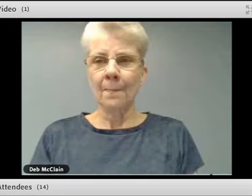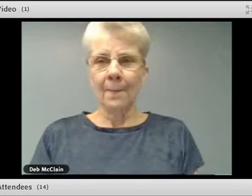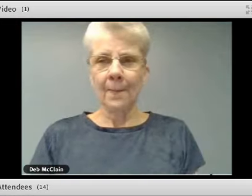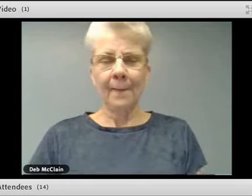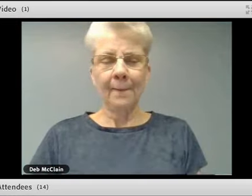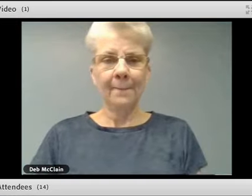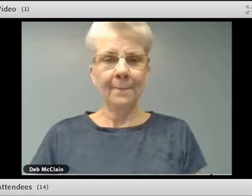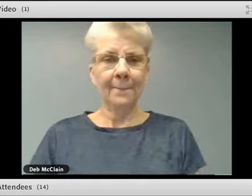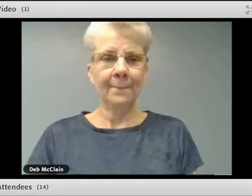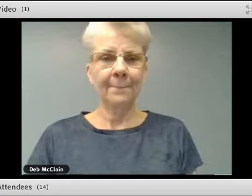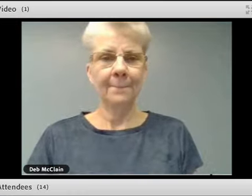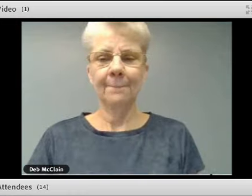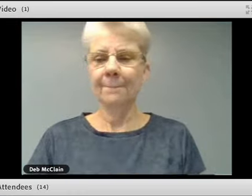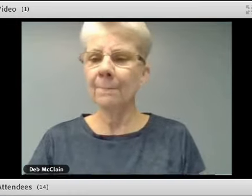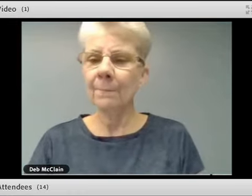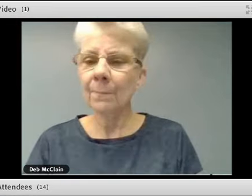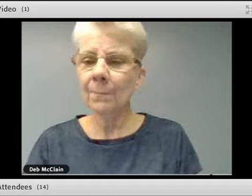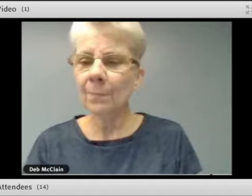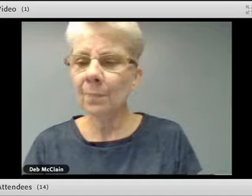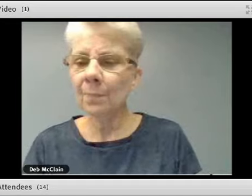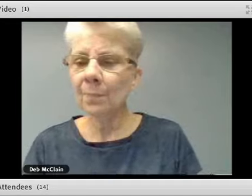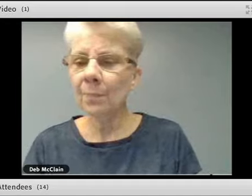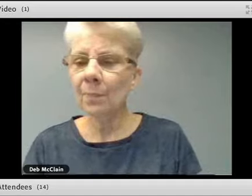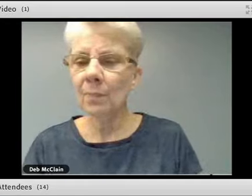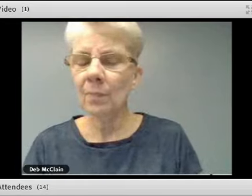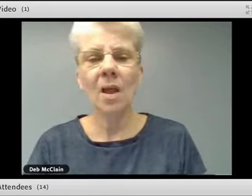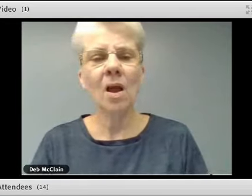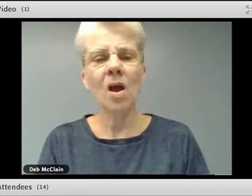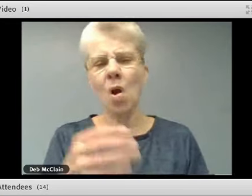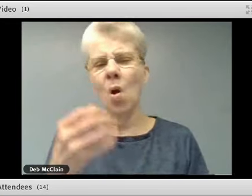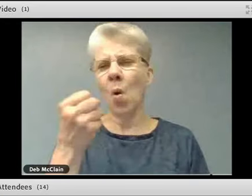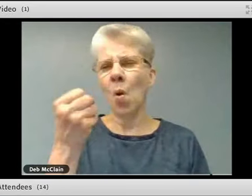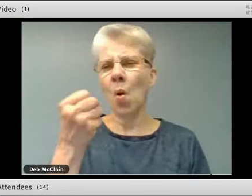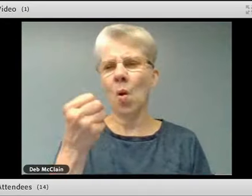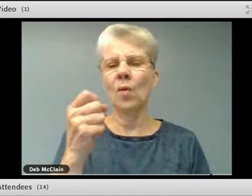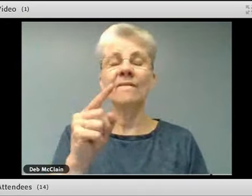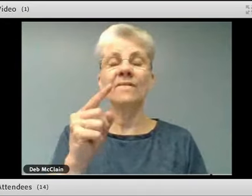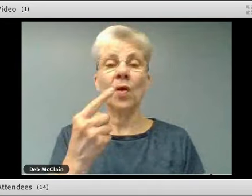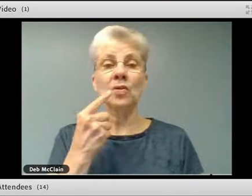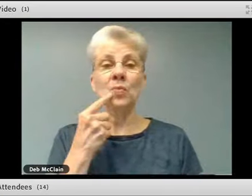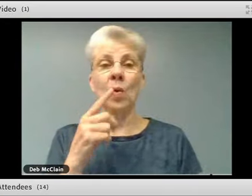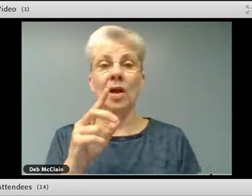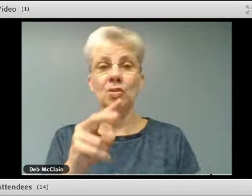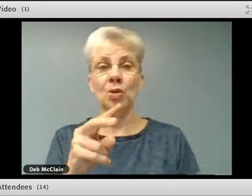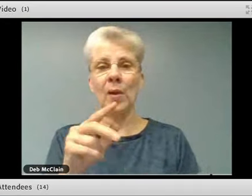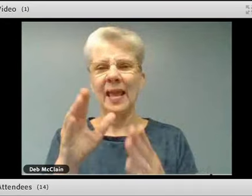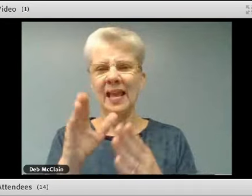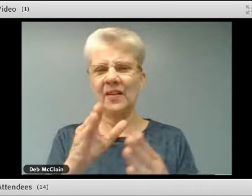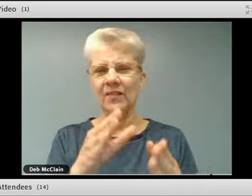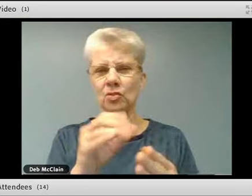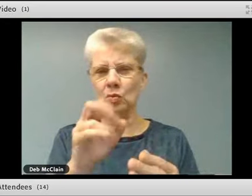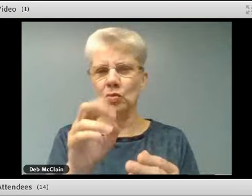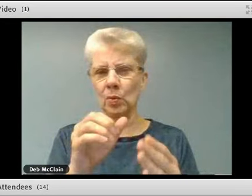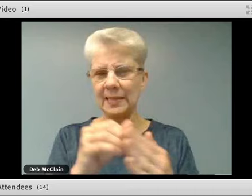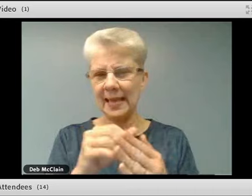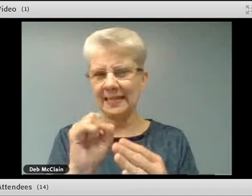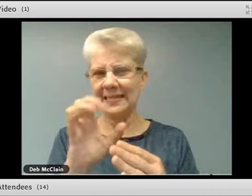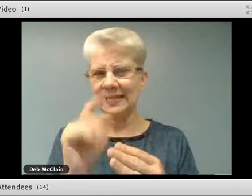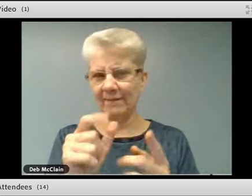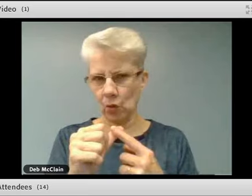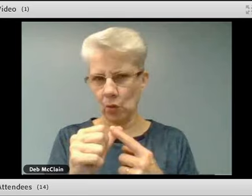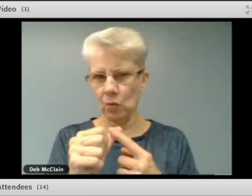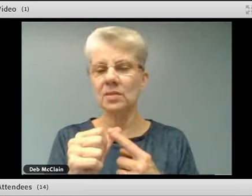Oh no, we'll get to the teaching guide. First, we're going to look at an individual source within a set. So once you